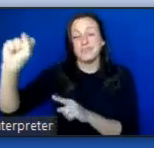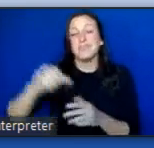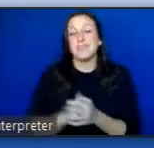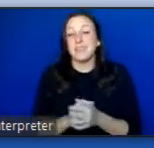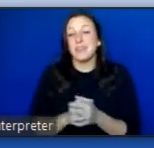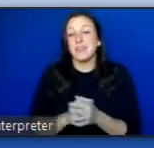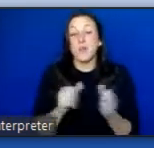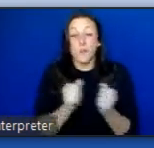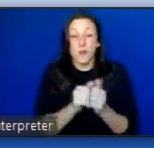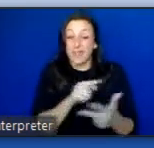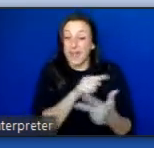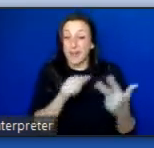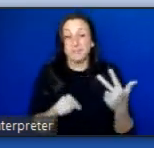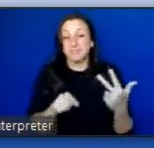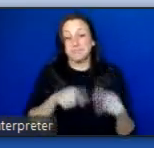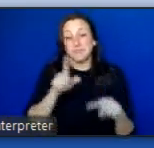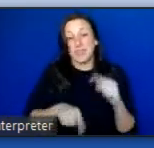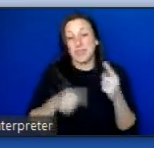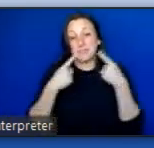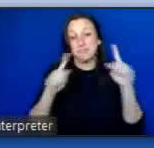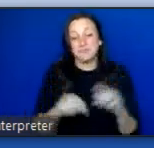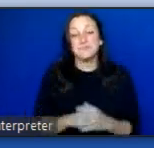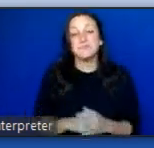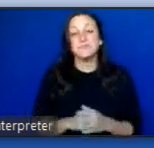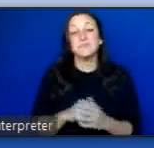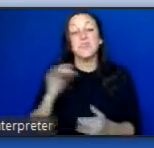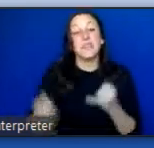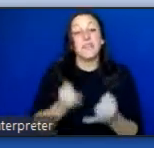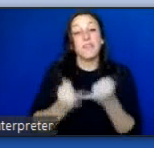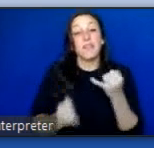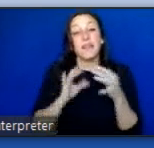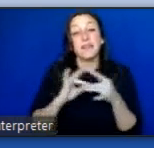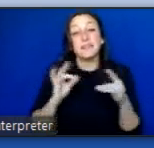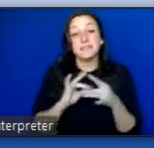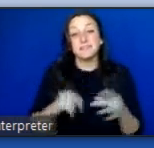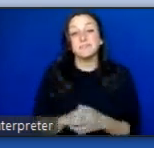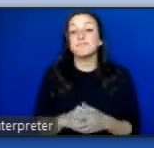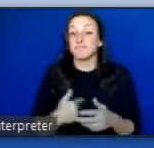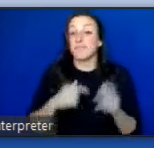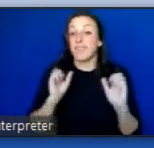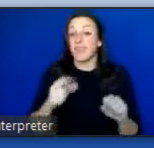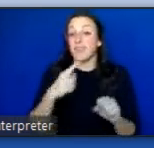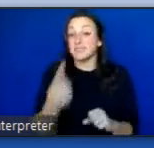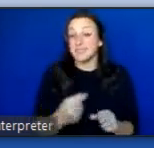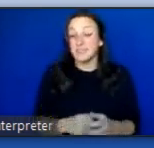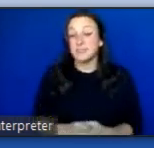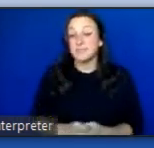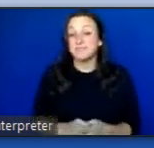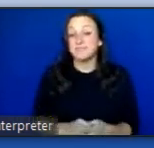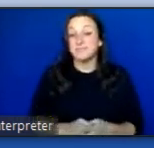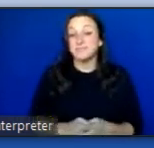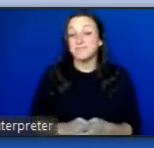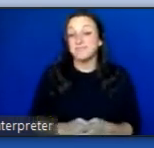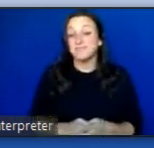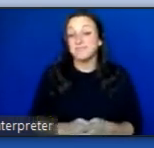without them. And to close, I could tell you there's nothing more